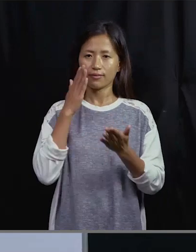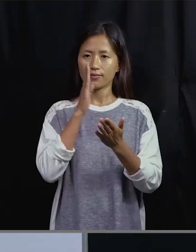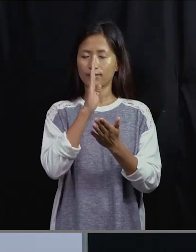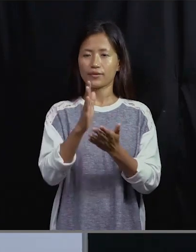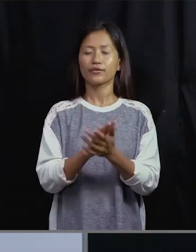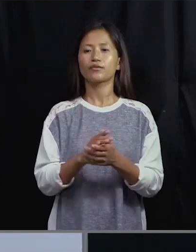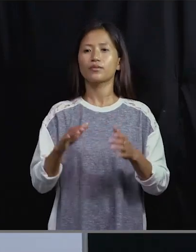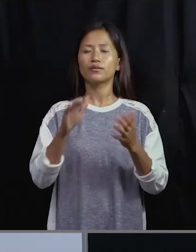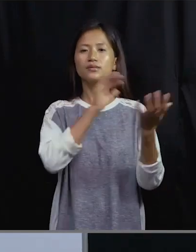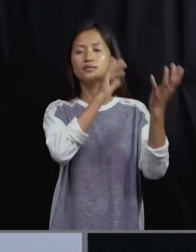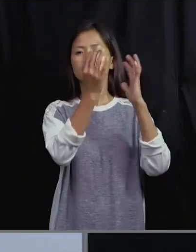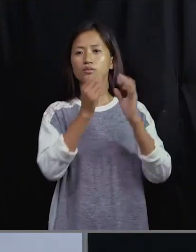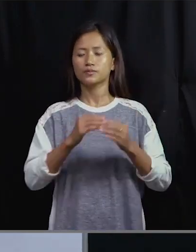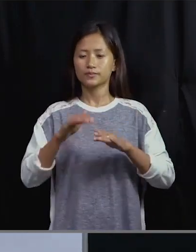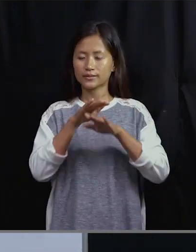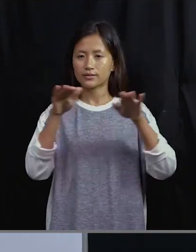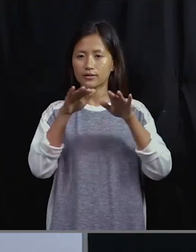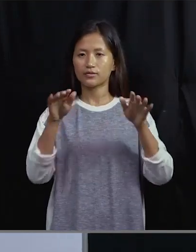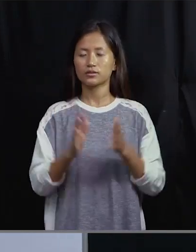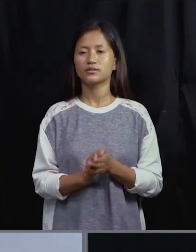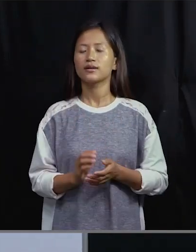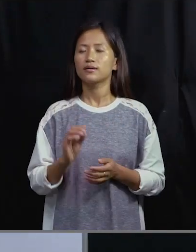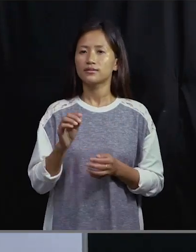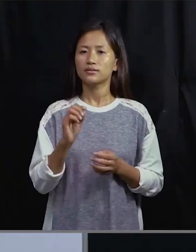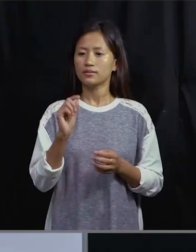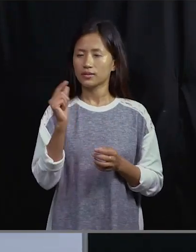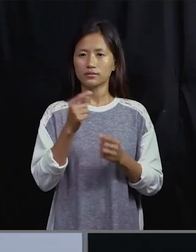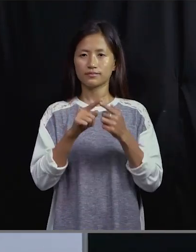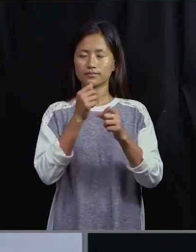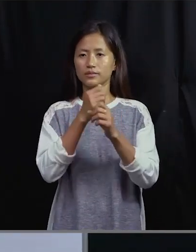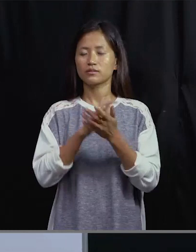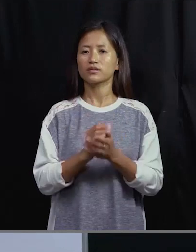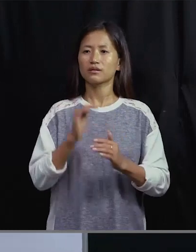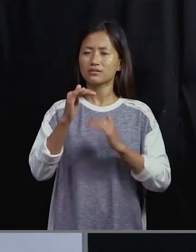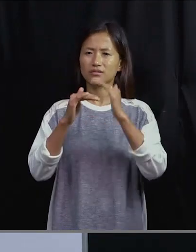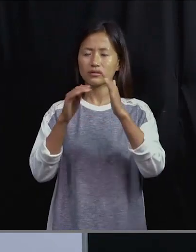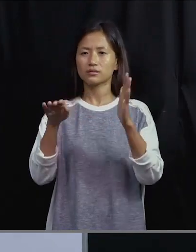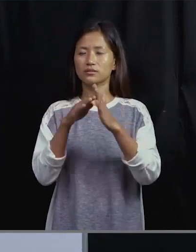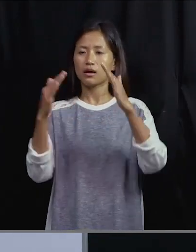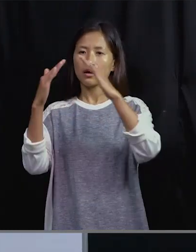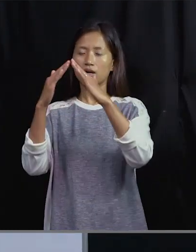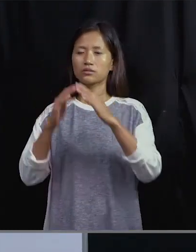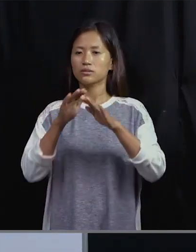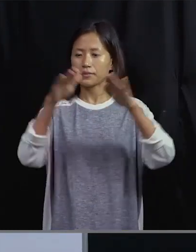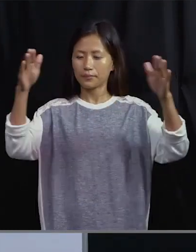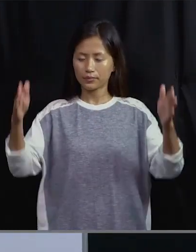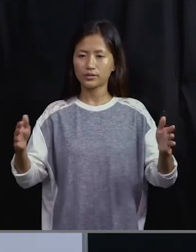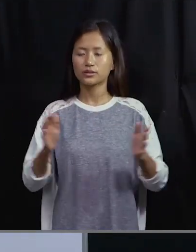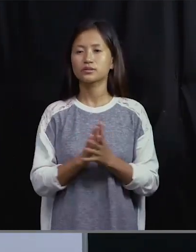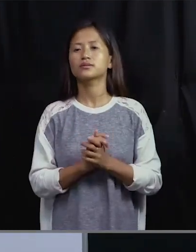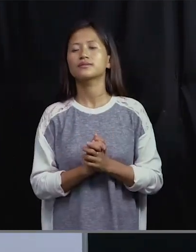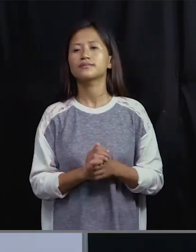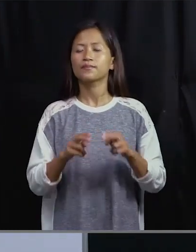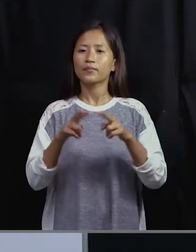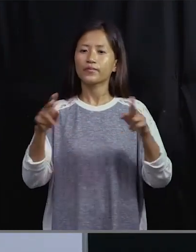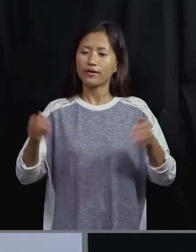means the rocks or the stones that we use for building and constructing houses and bridges or roads, isn't that? So